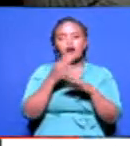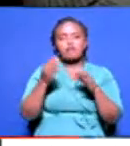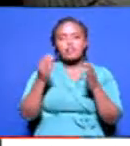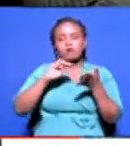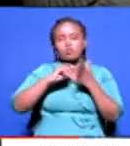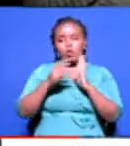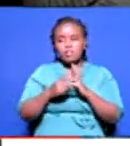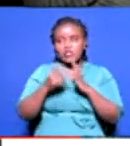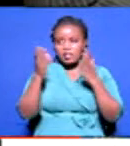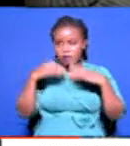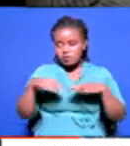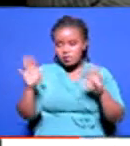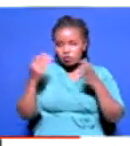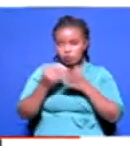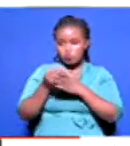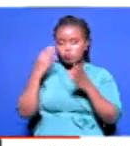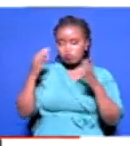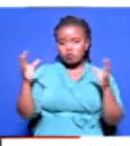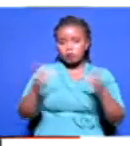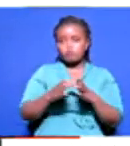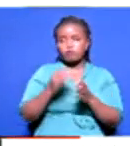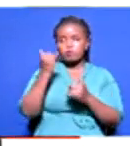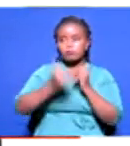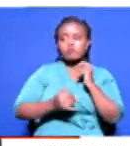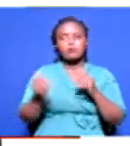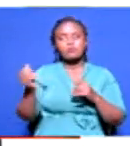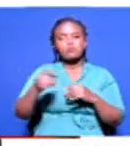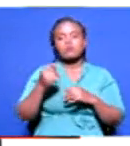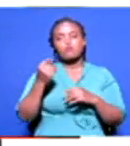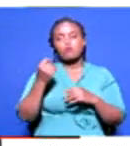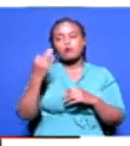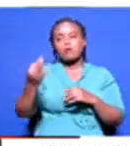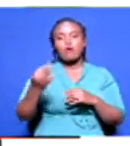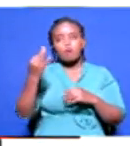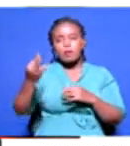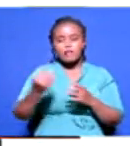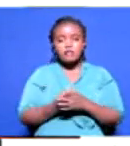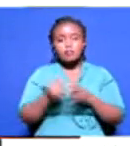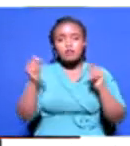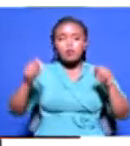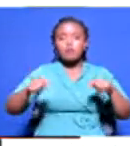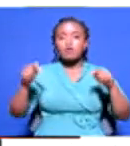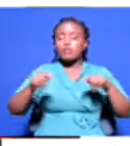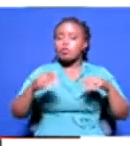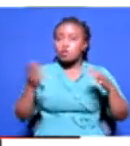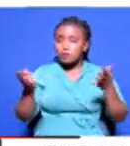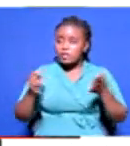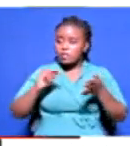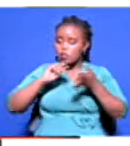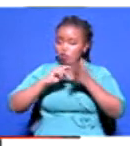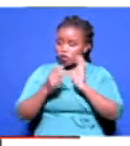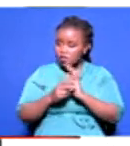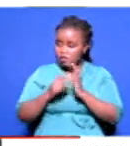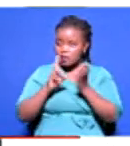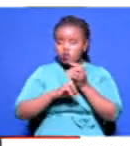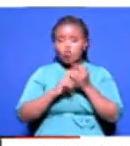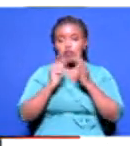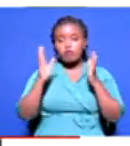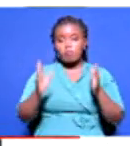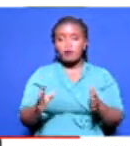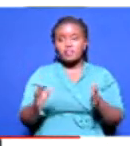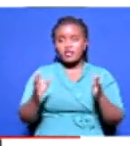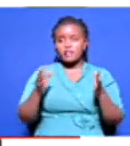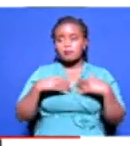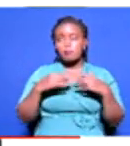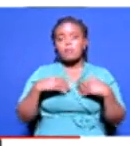dealers as at the end of March. Today the contracts of the partners undertaking inspection of general goods